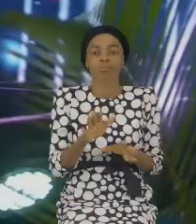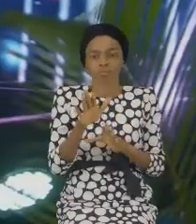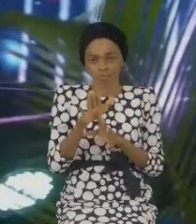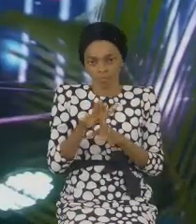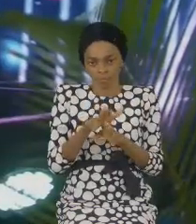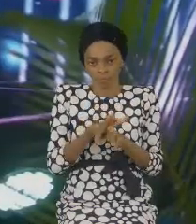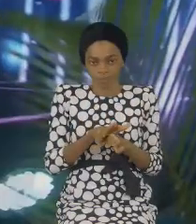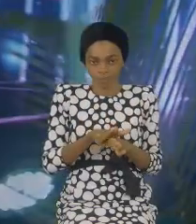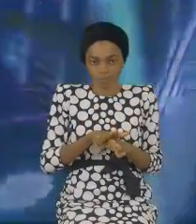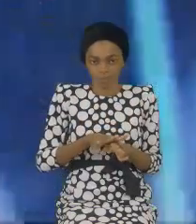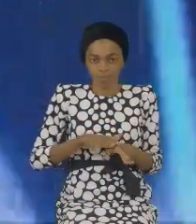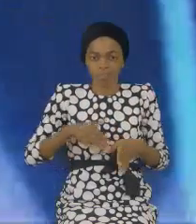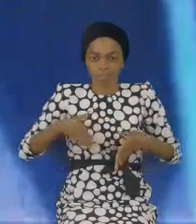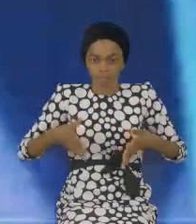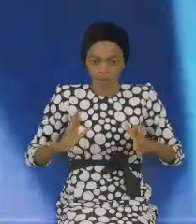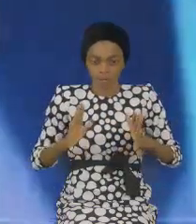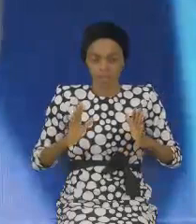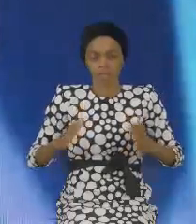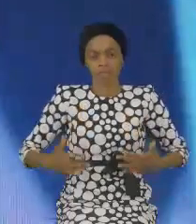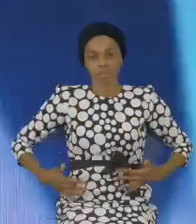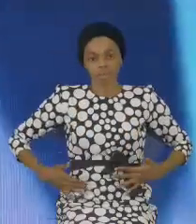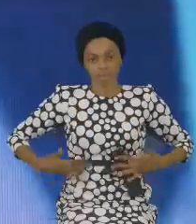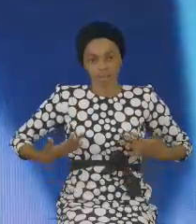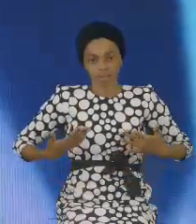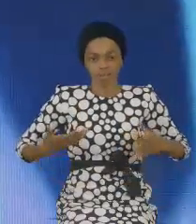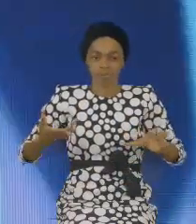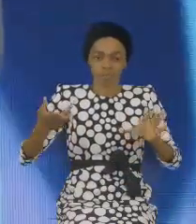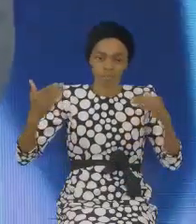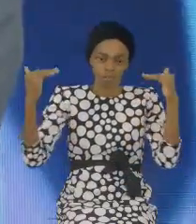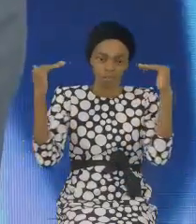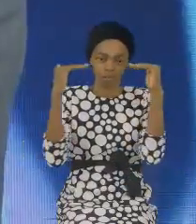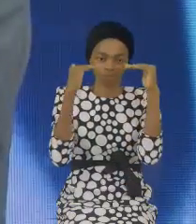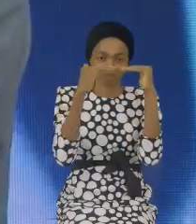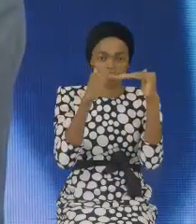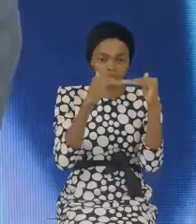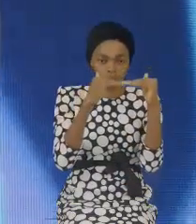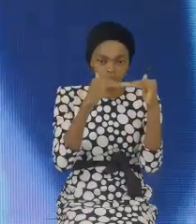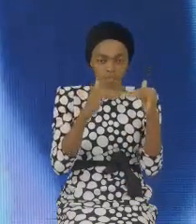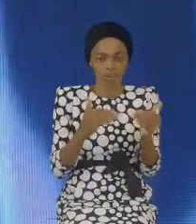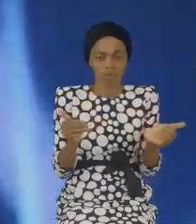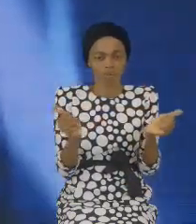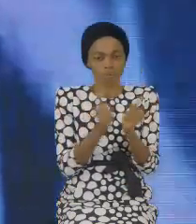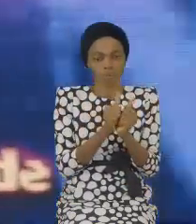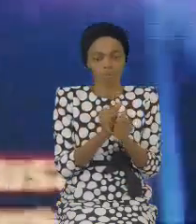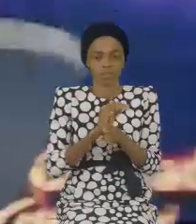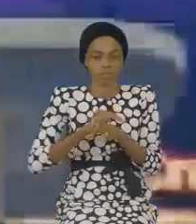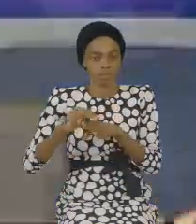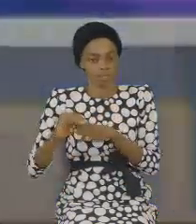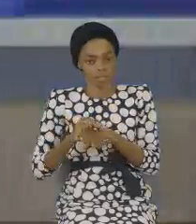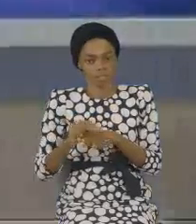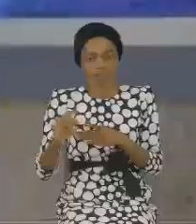come back, and let life merge and meet with the ministry. Then we